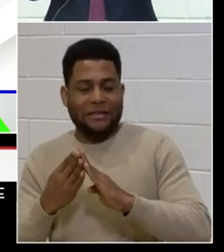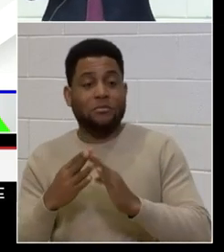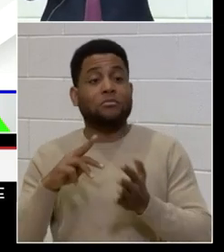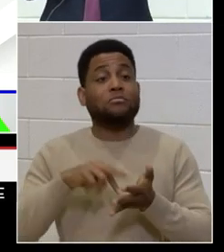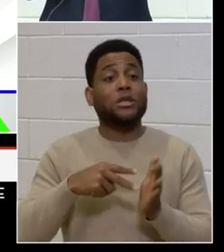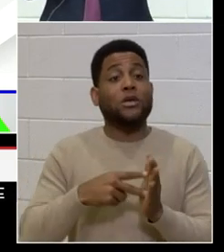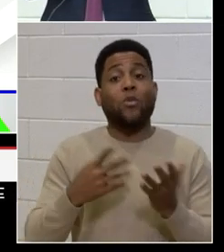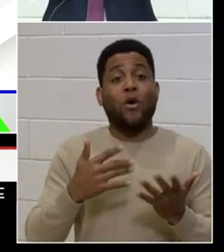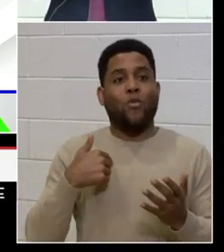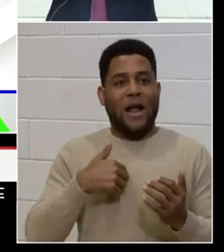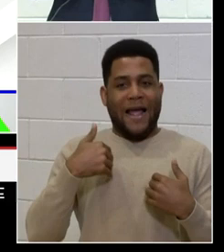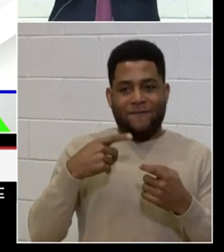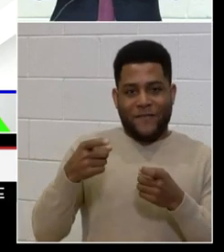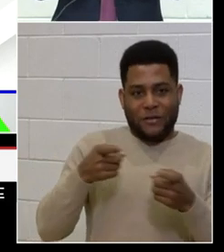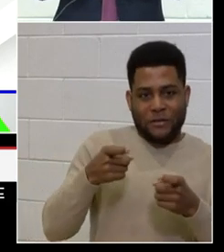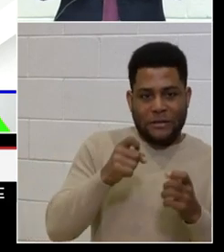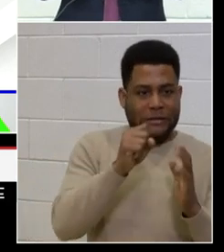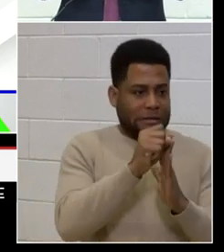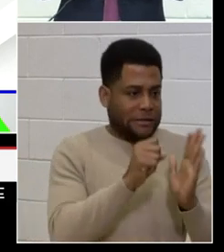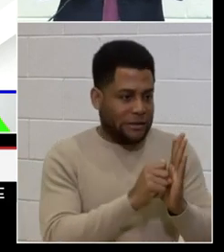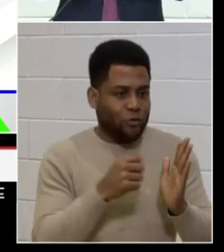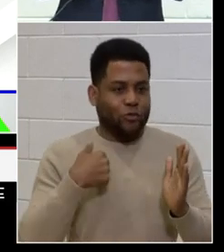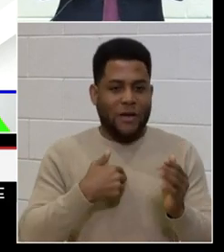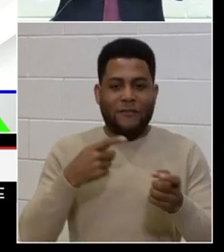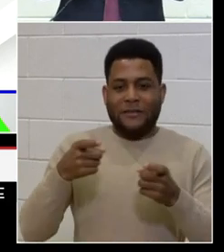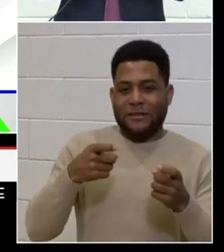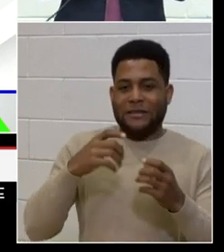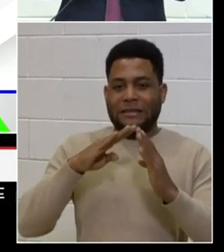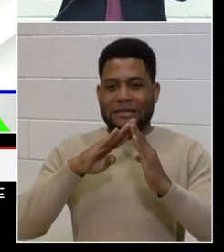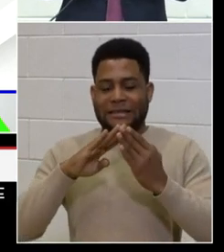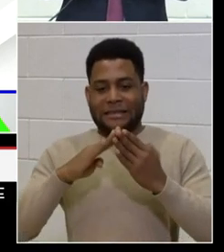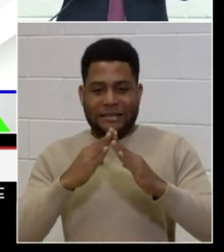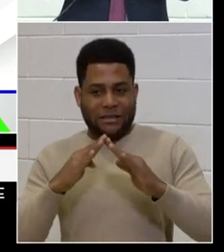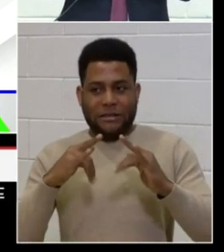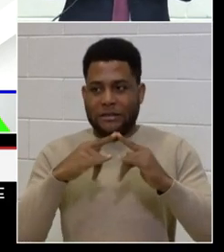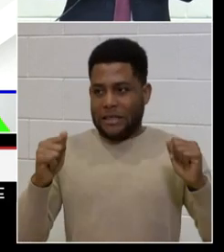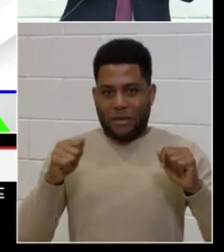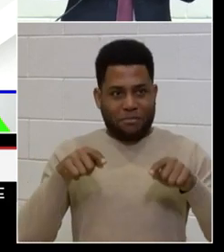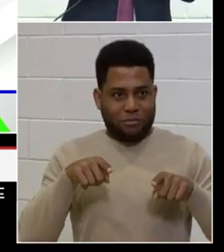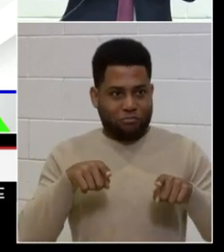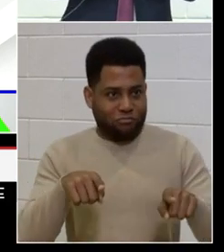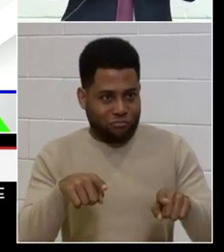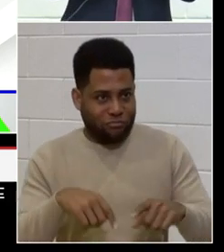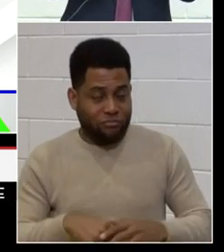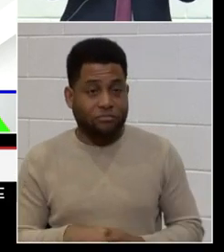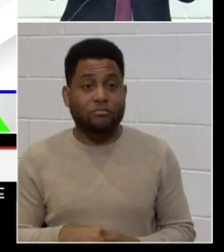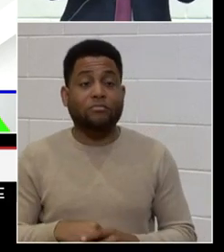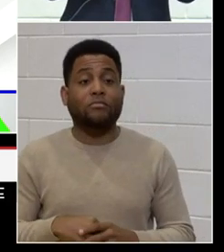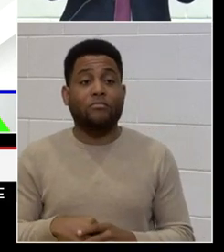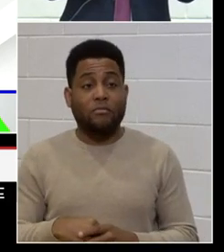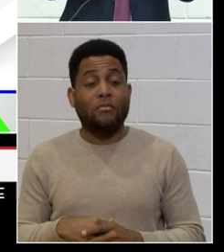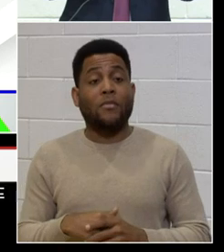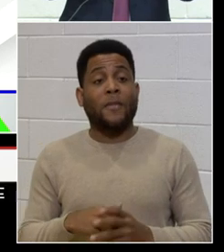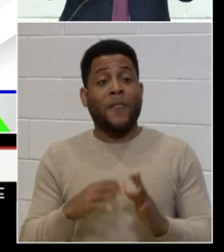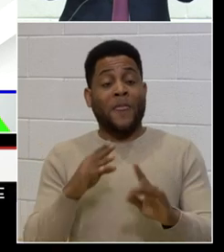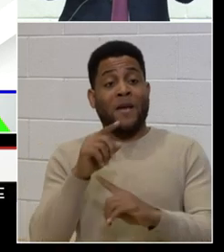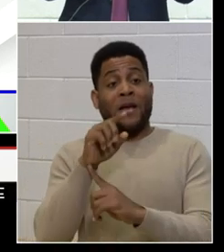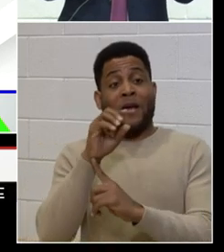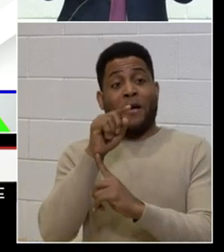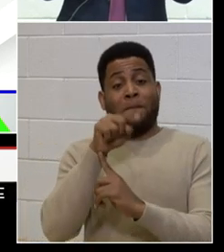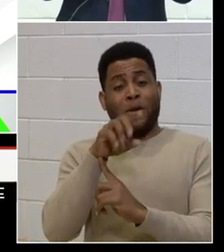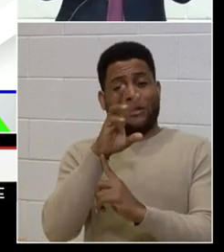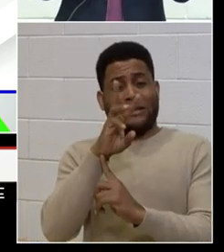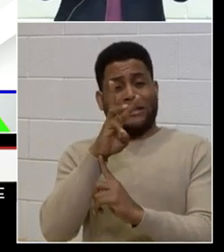state government. Going up at just under 10%, 8.6%, is public safety. This is the police department,